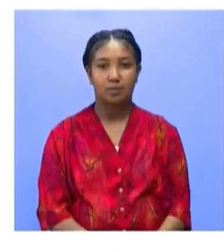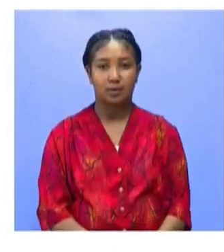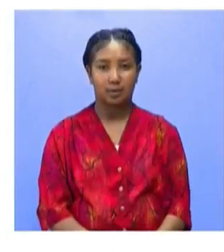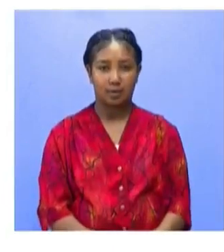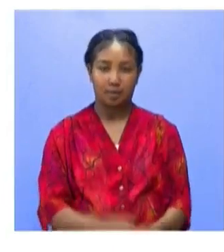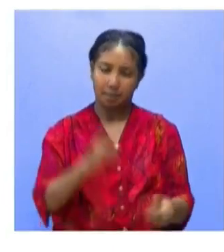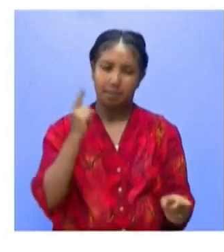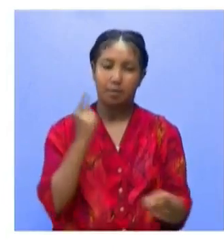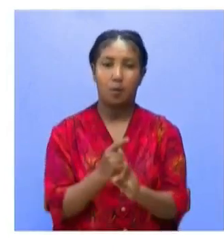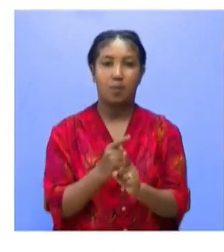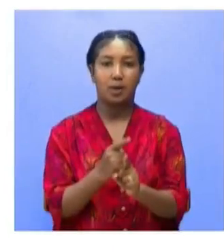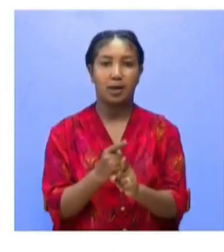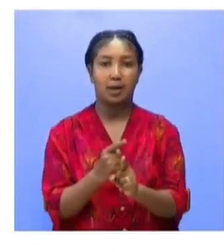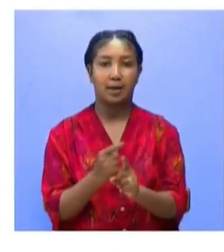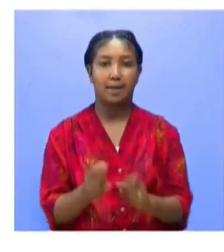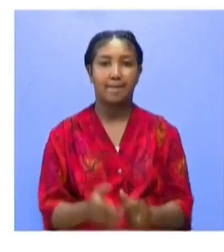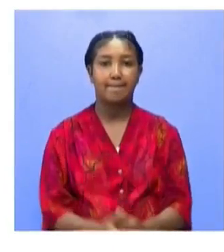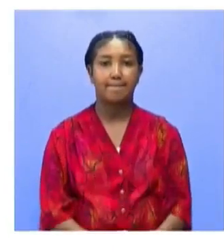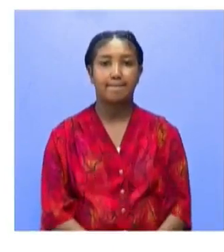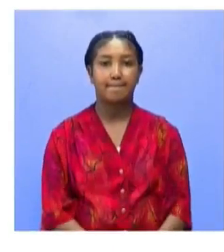properly.